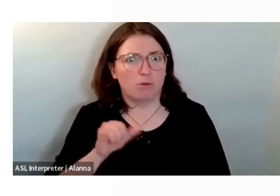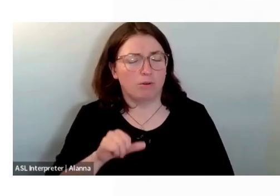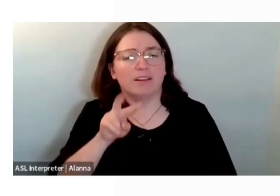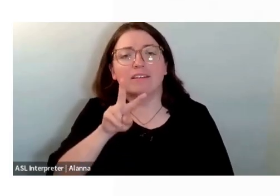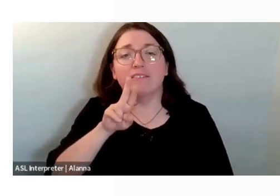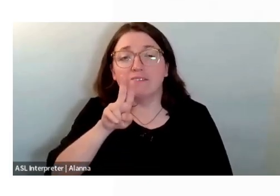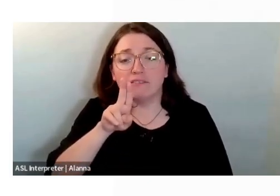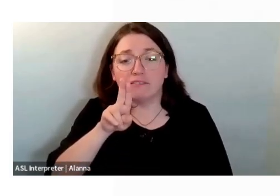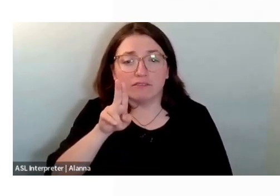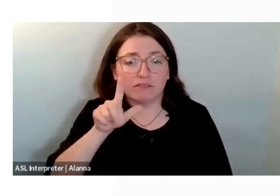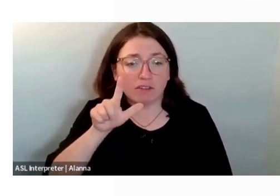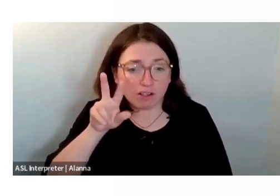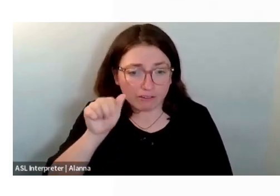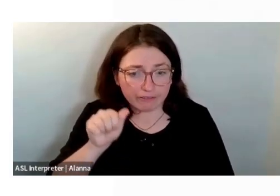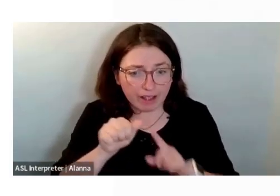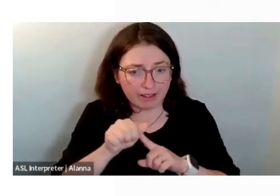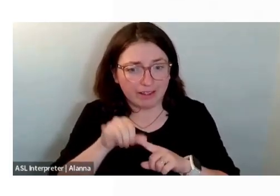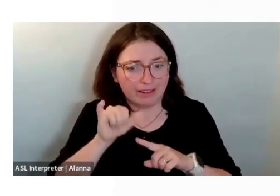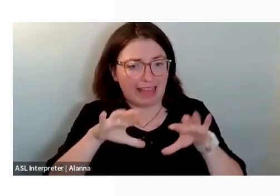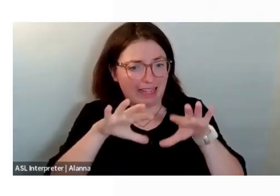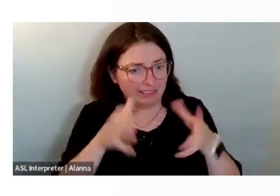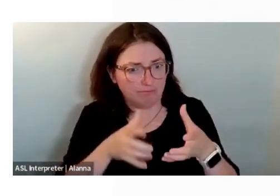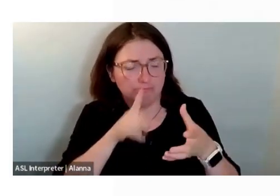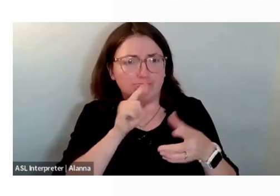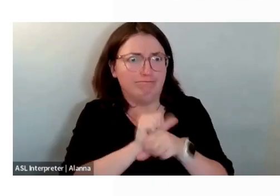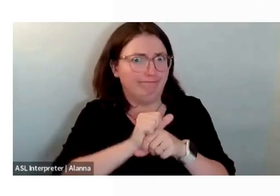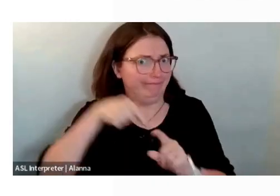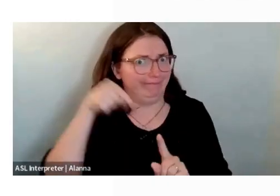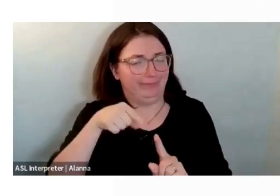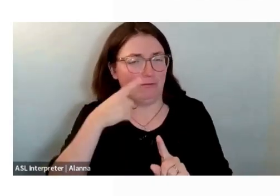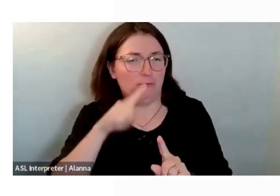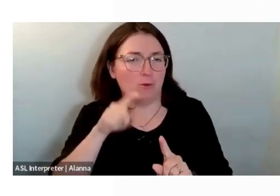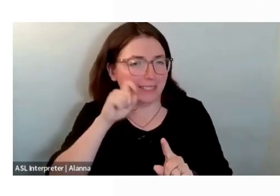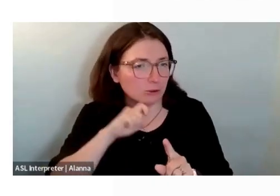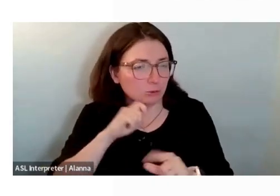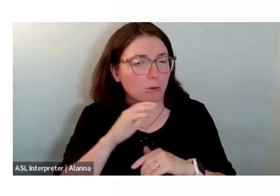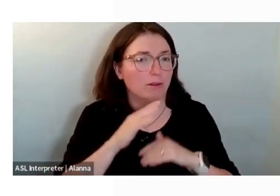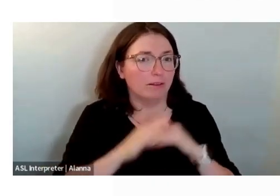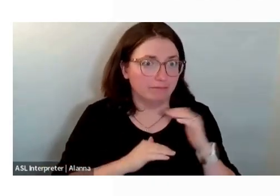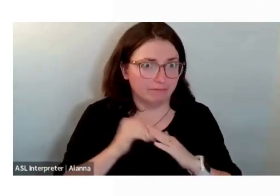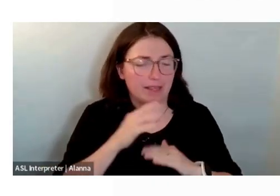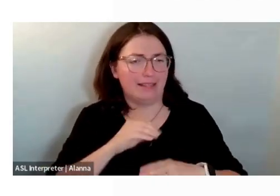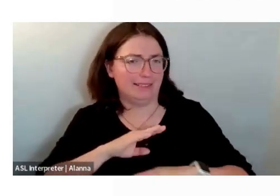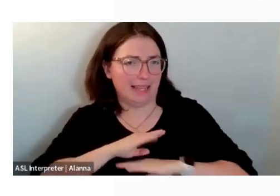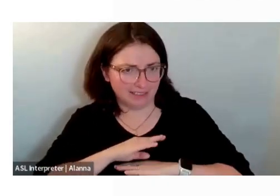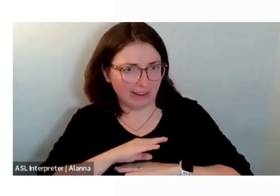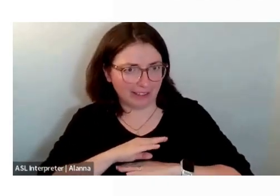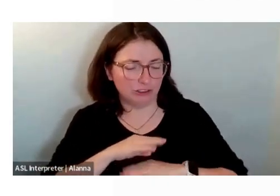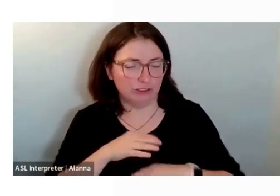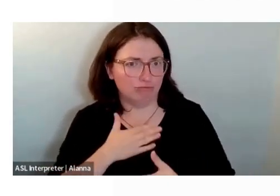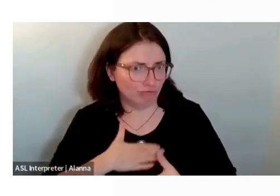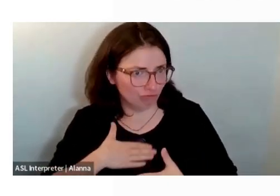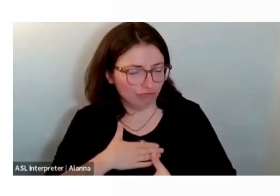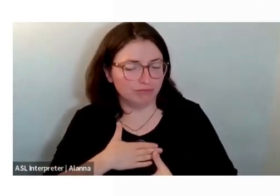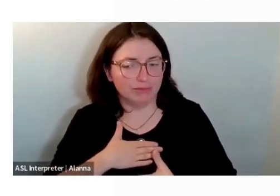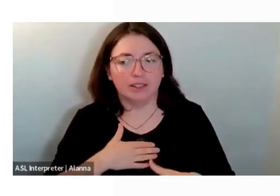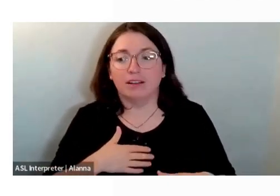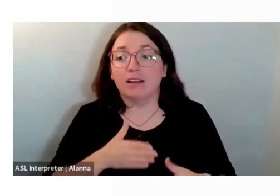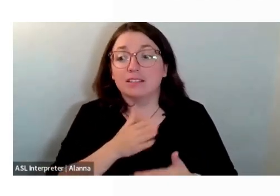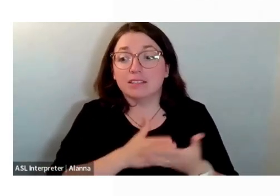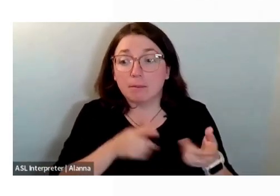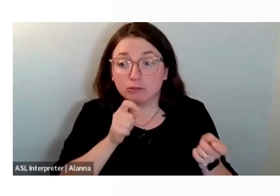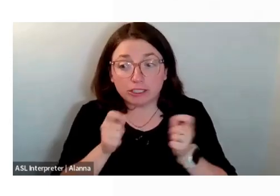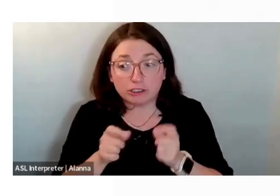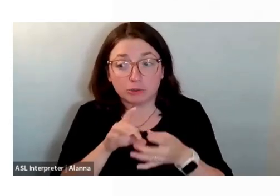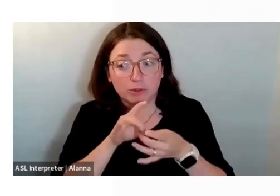satisfaction and comfort. And there are changes that can occur to vaginal skin as well, but